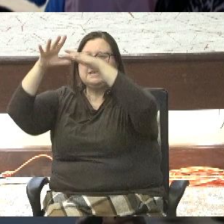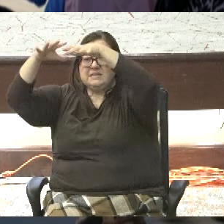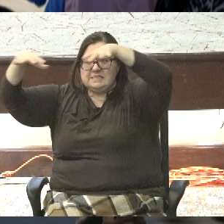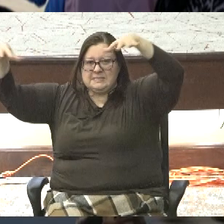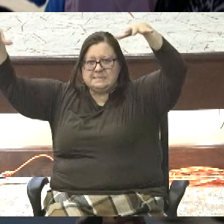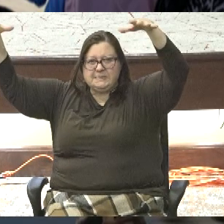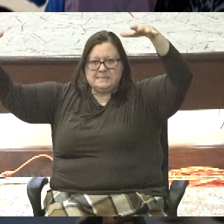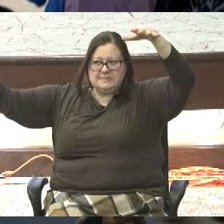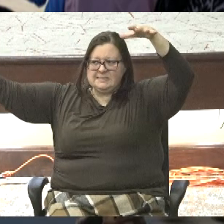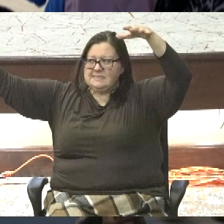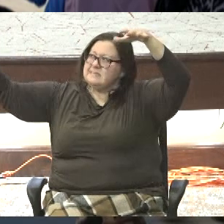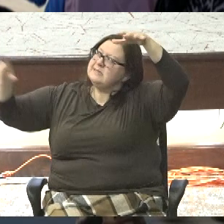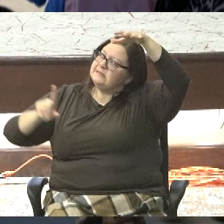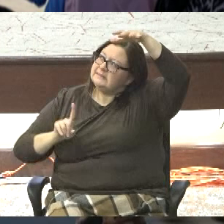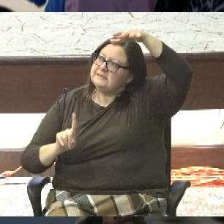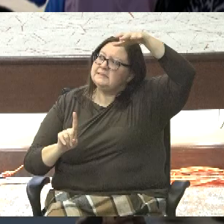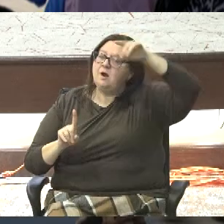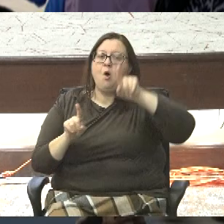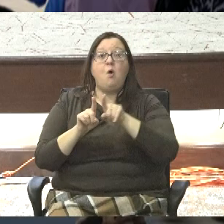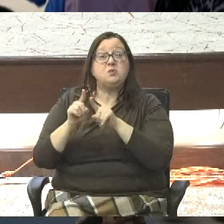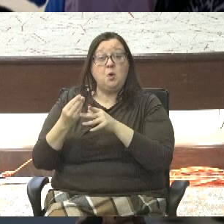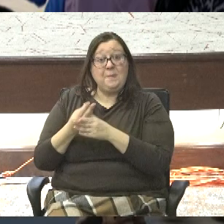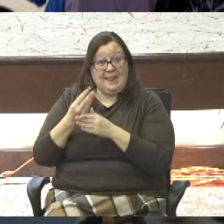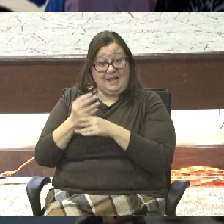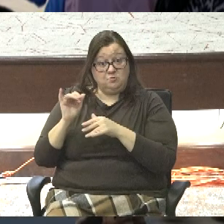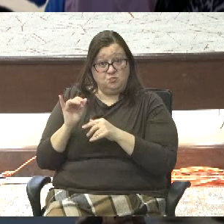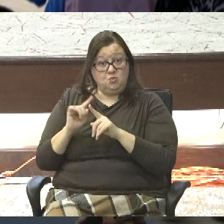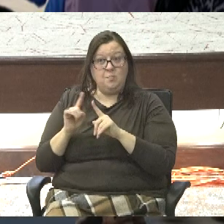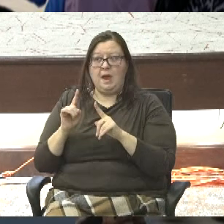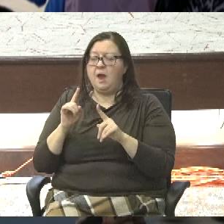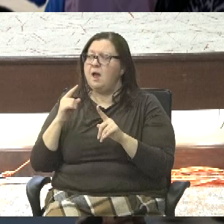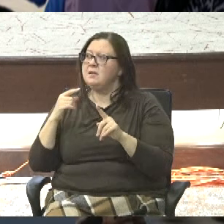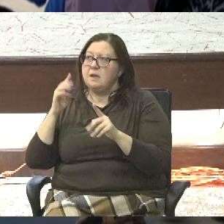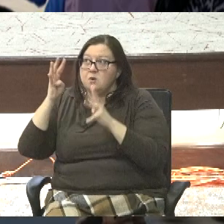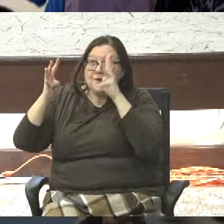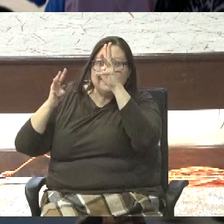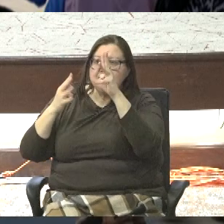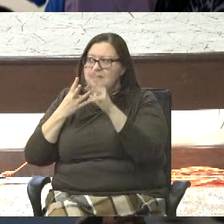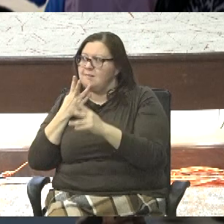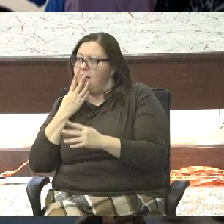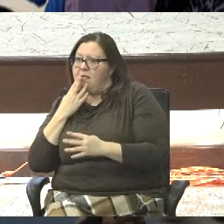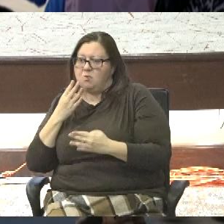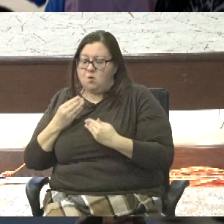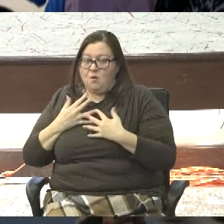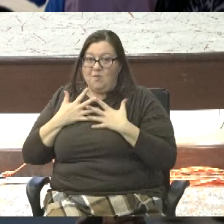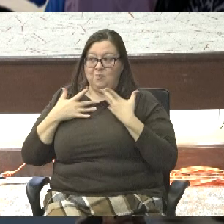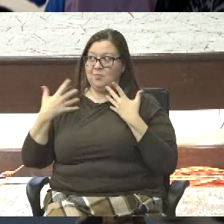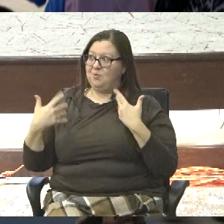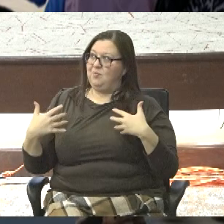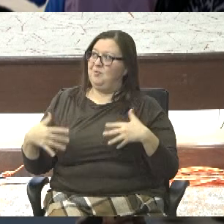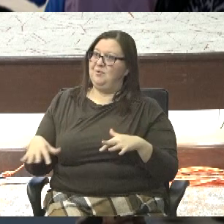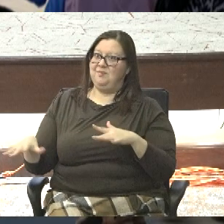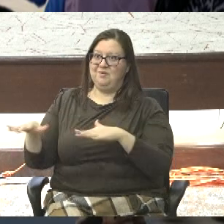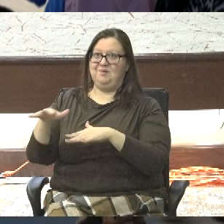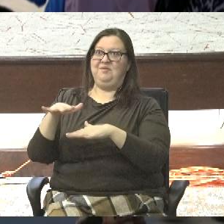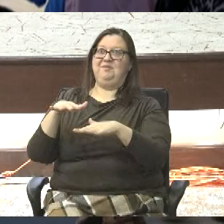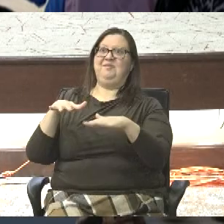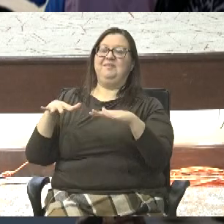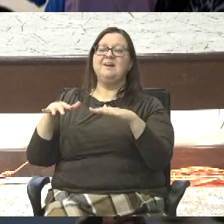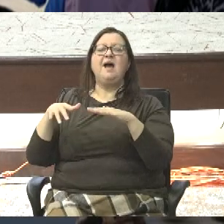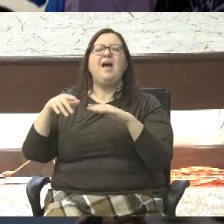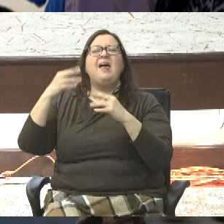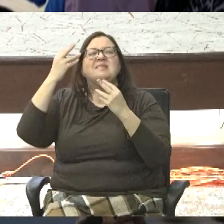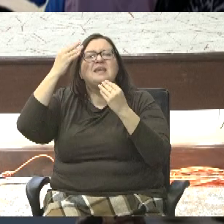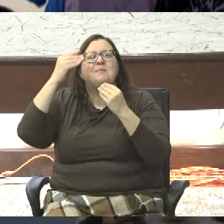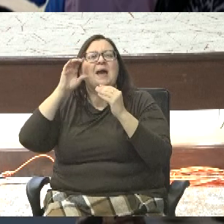later, but also with that vegetation. But the creativity and the colors, just bringing that to life. If you think of the